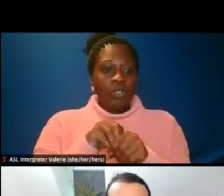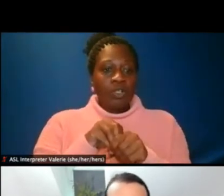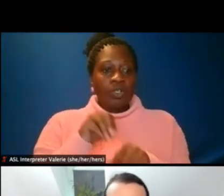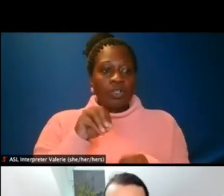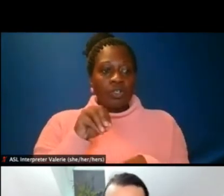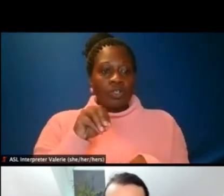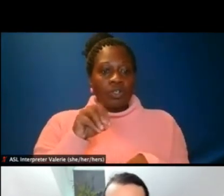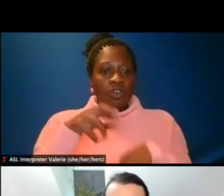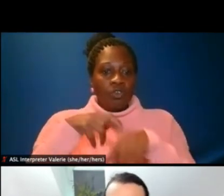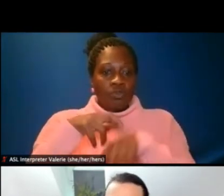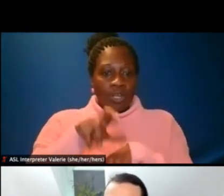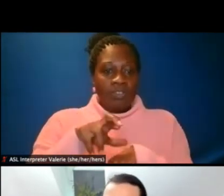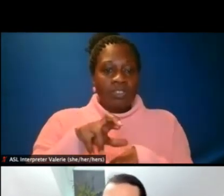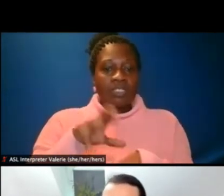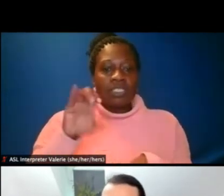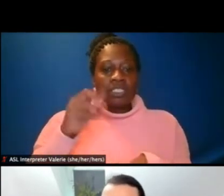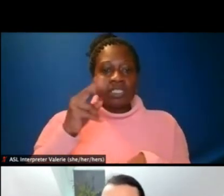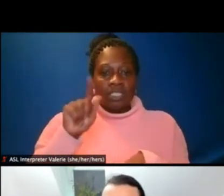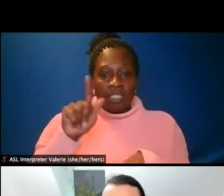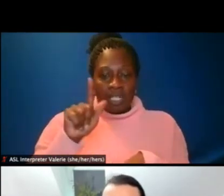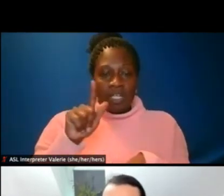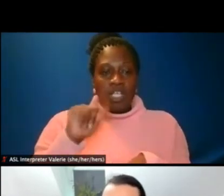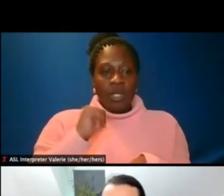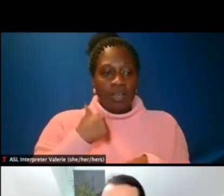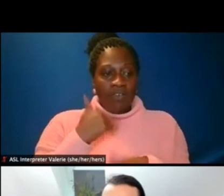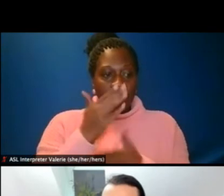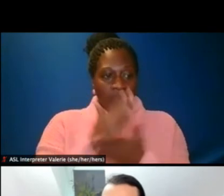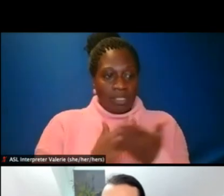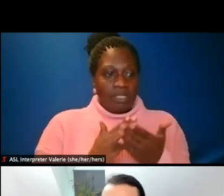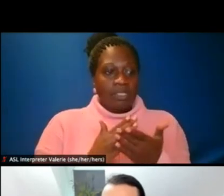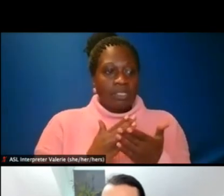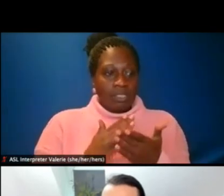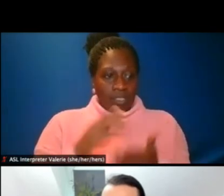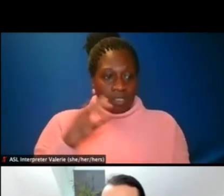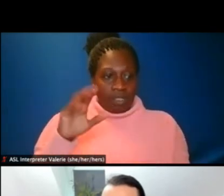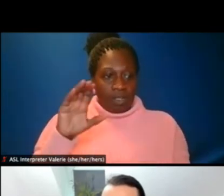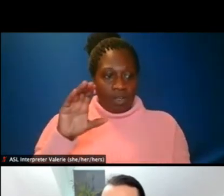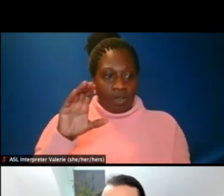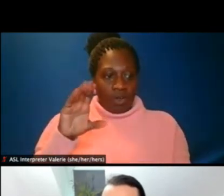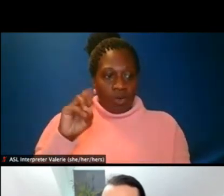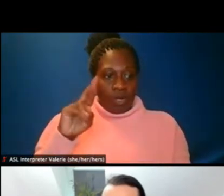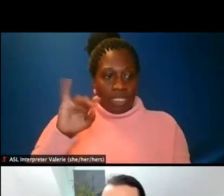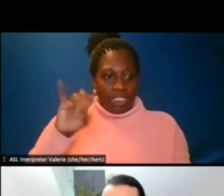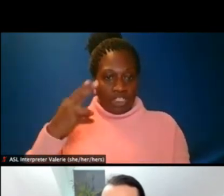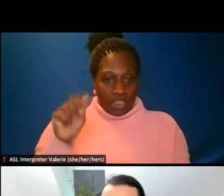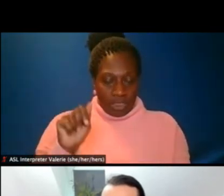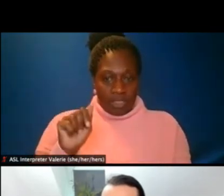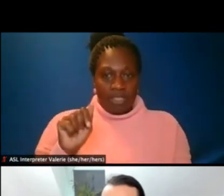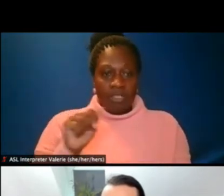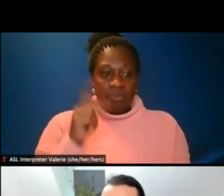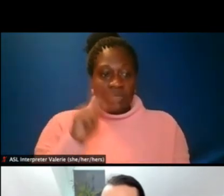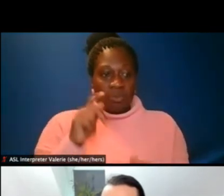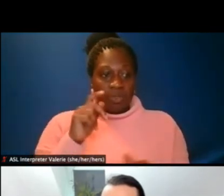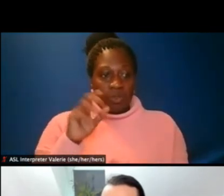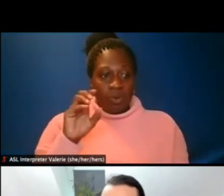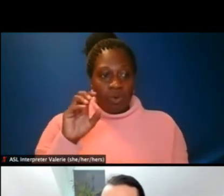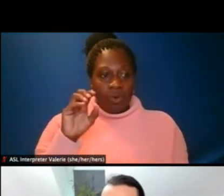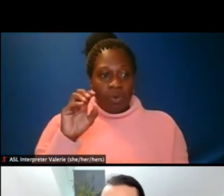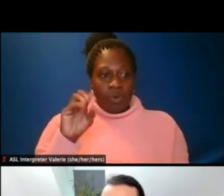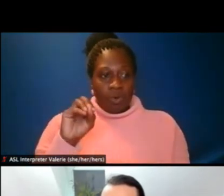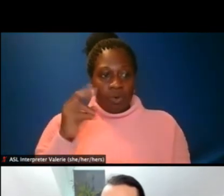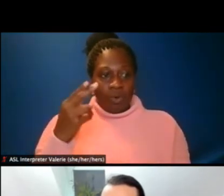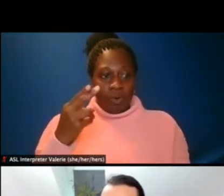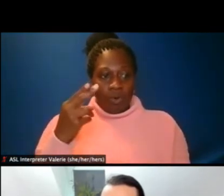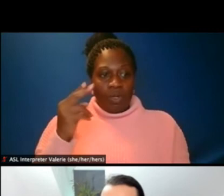Odisha. Chanel, I know that you have a piece that's entitled Oya. We didn't see it today, but Oya, for those who don't know, is a Yoruba